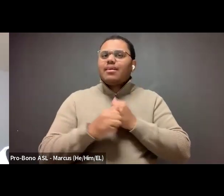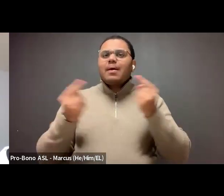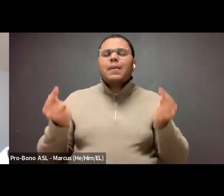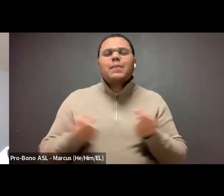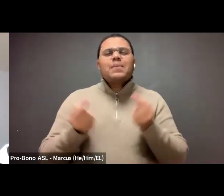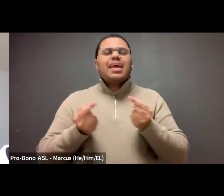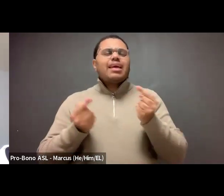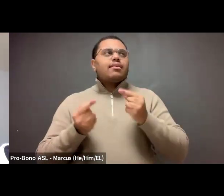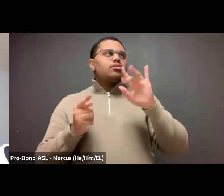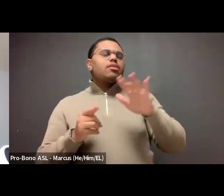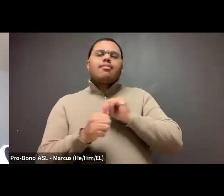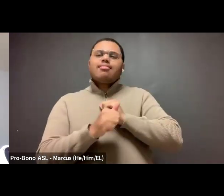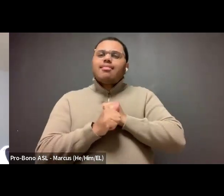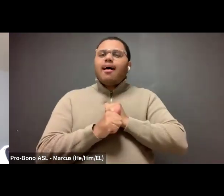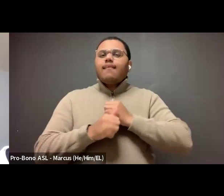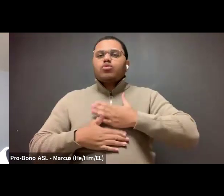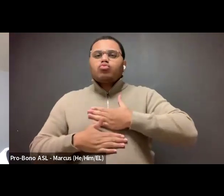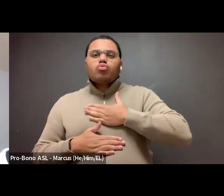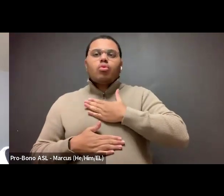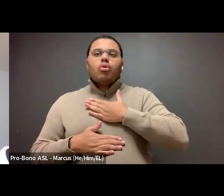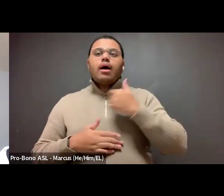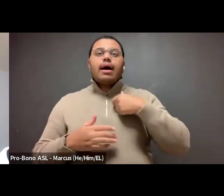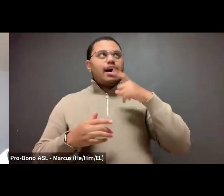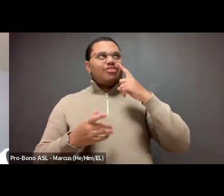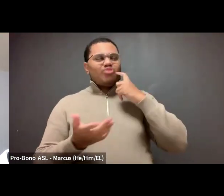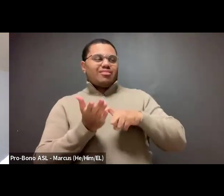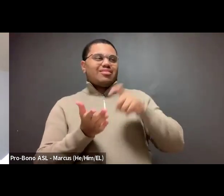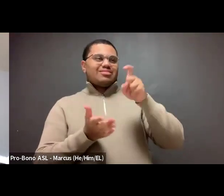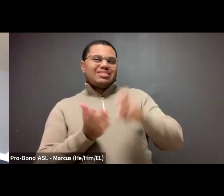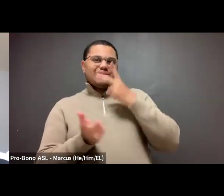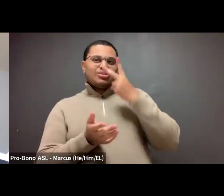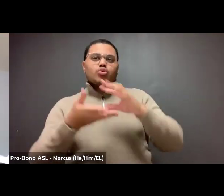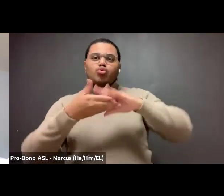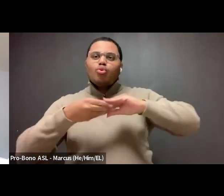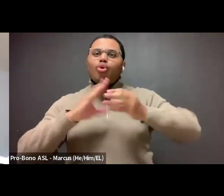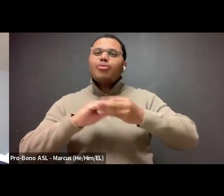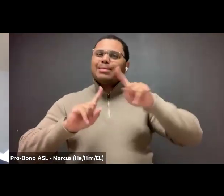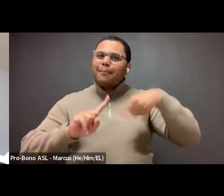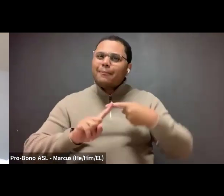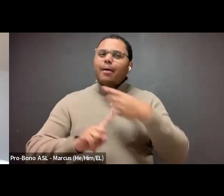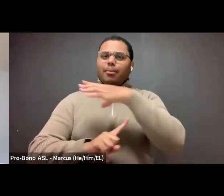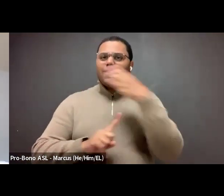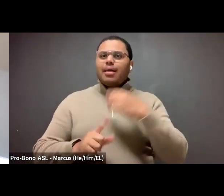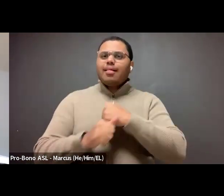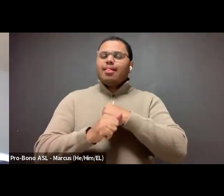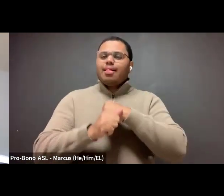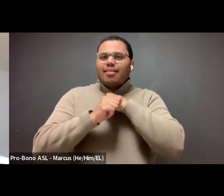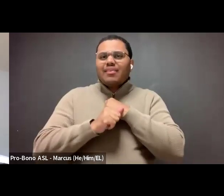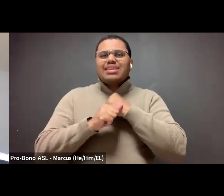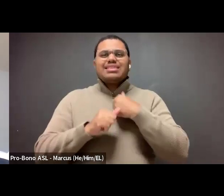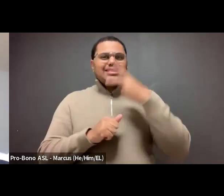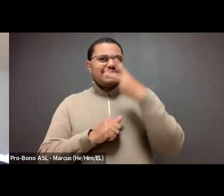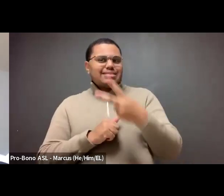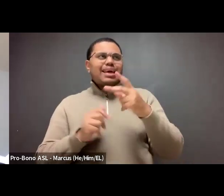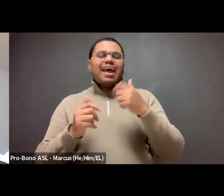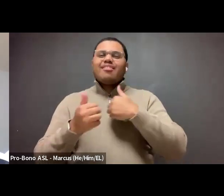and joy. I recognize I needed to see stories of Black love. I needed to see us meet, fall in love, have